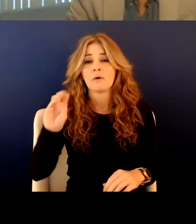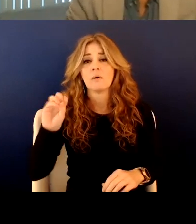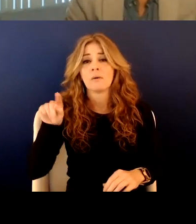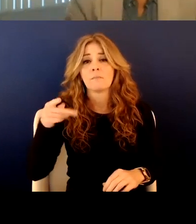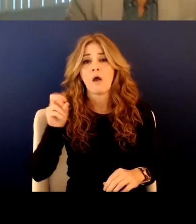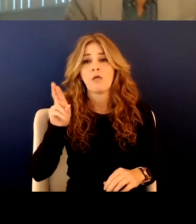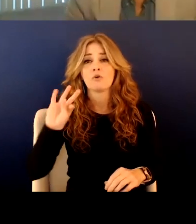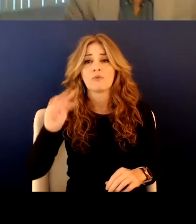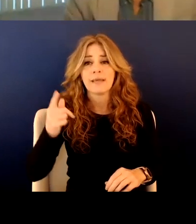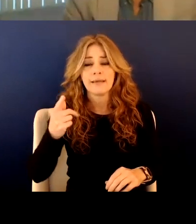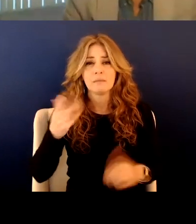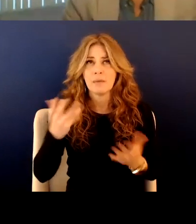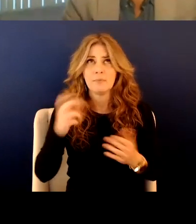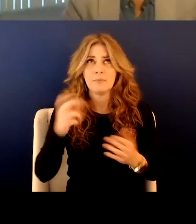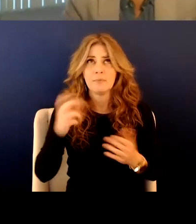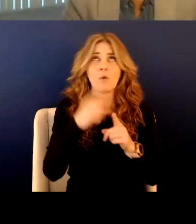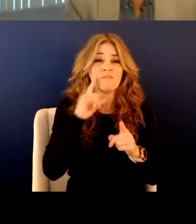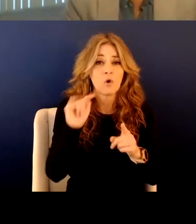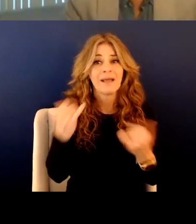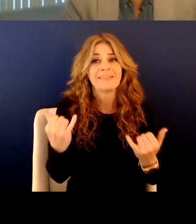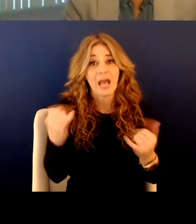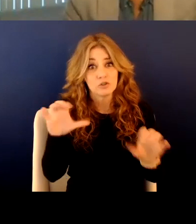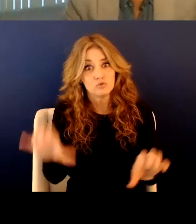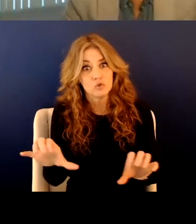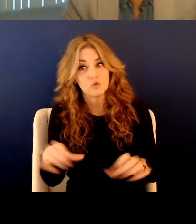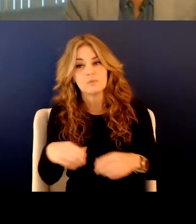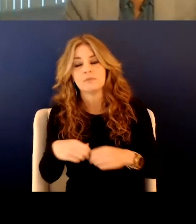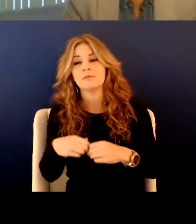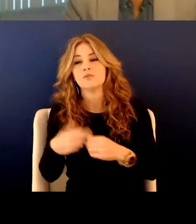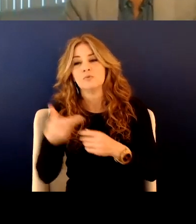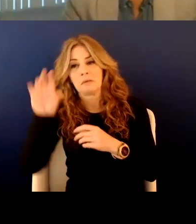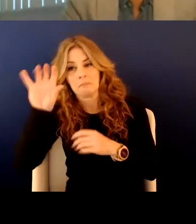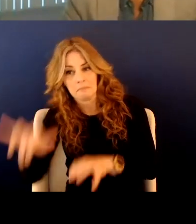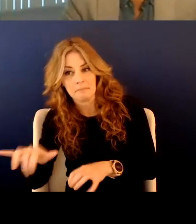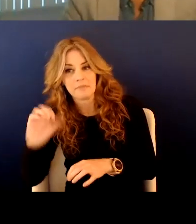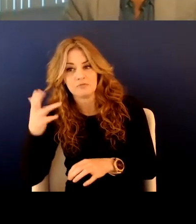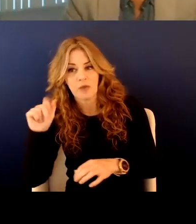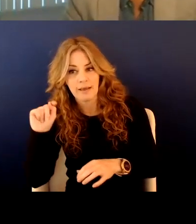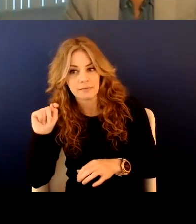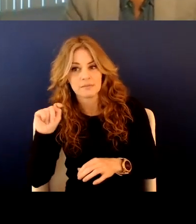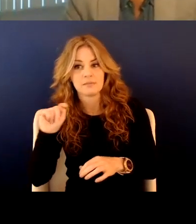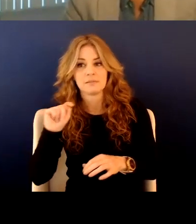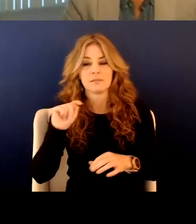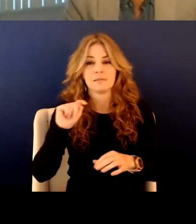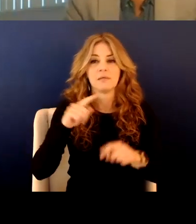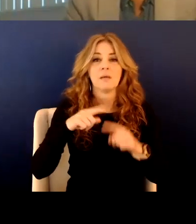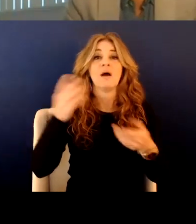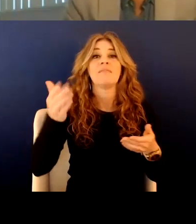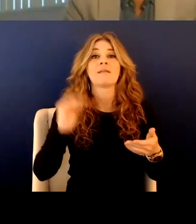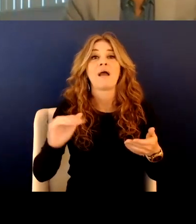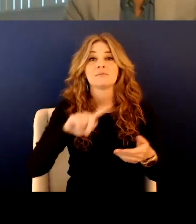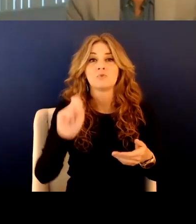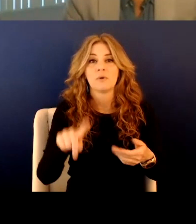for it, now you do, you can drop in the chat and people can learn from you. But I wanna go to a next question here.